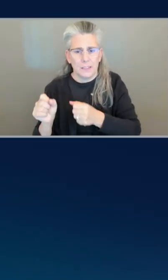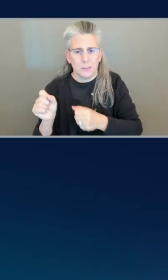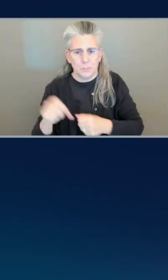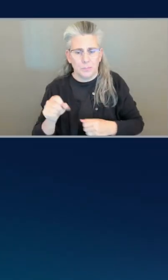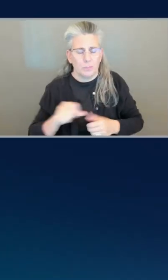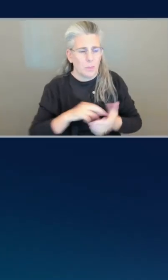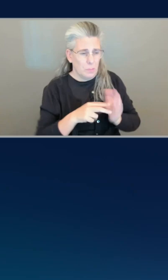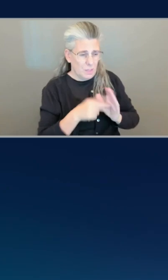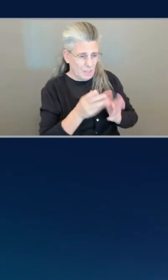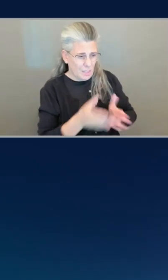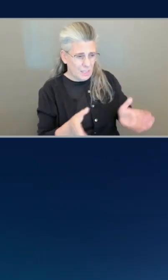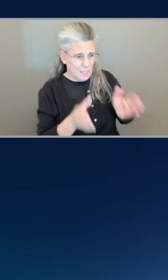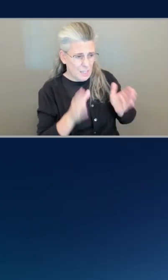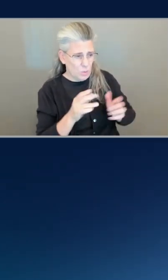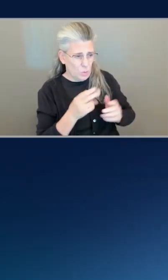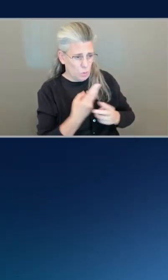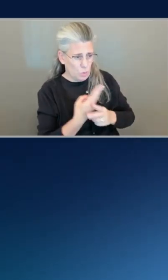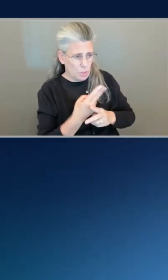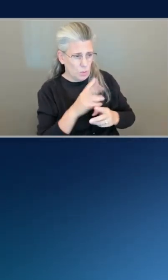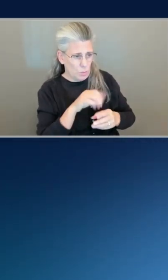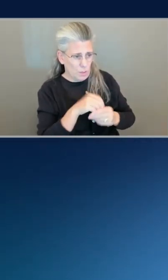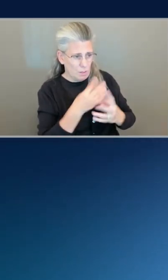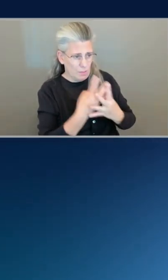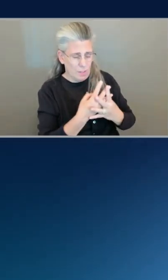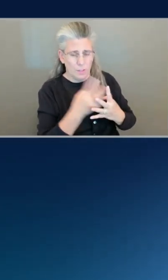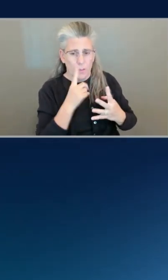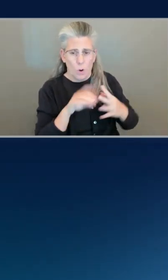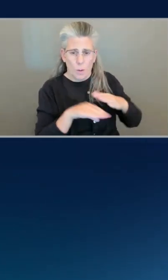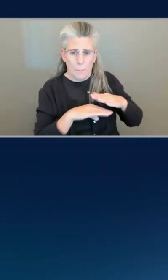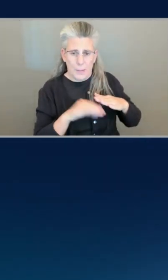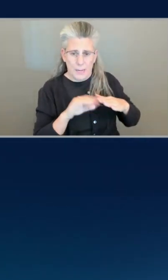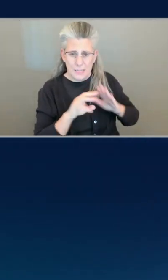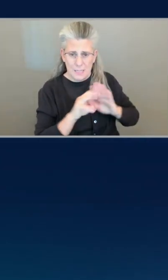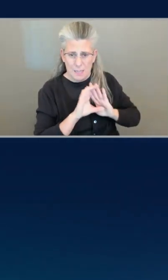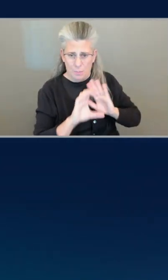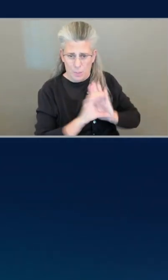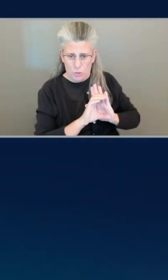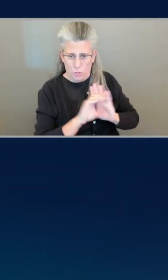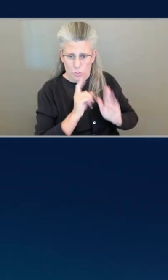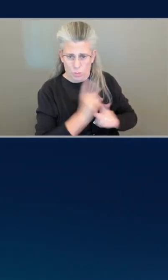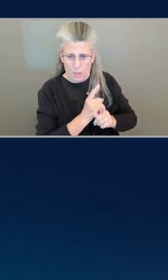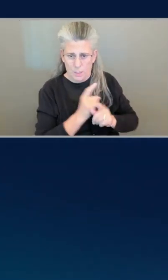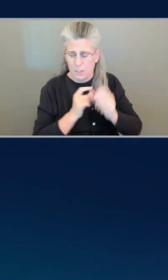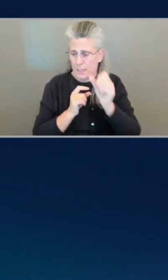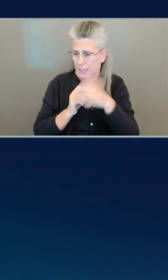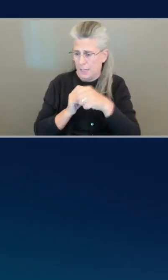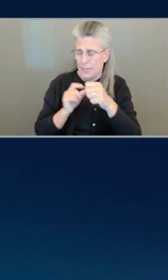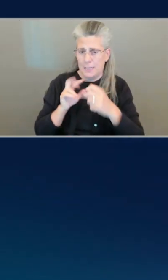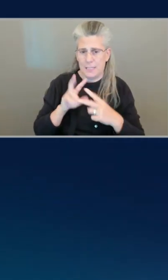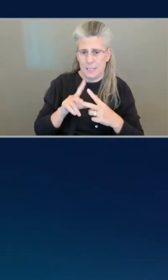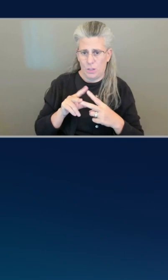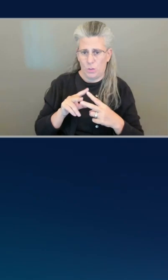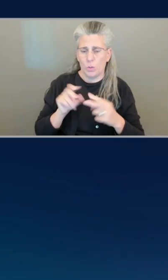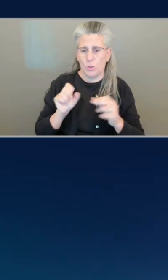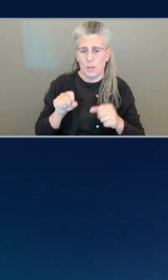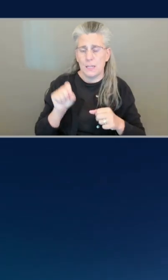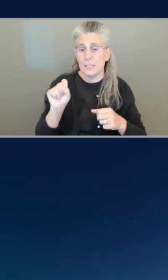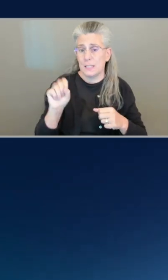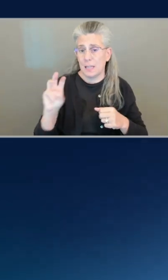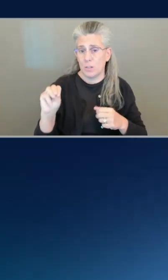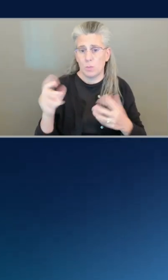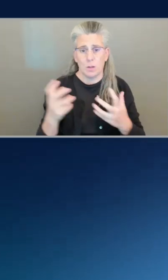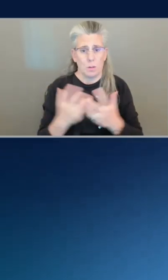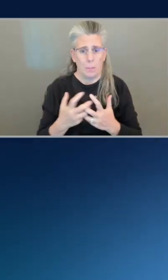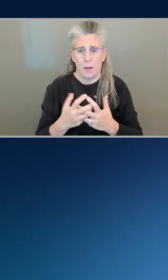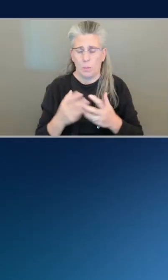Yes. Cool. You could use it as a base image, or it's pretty much ready to go. Okay. Yes. Okay. It's SageMaker compatible. It's got all